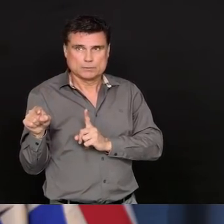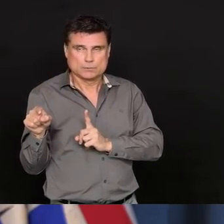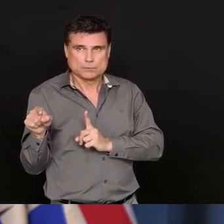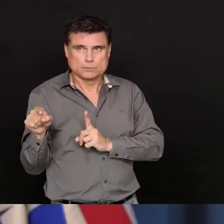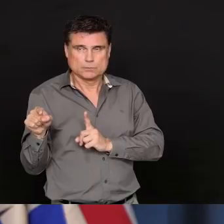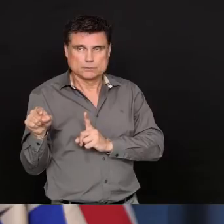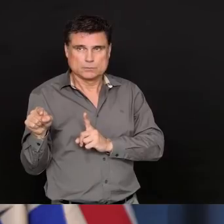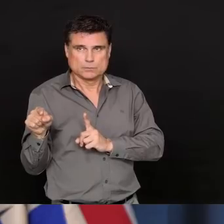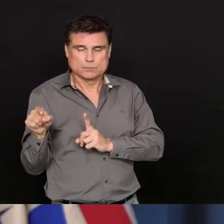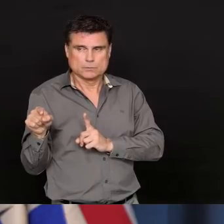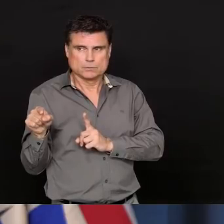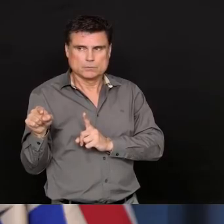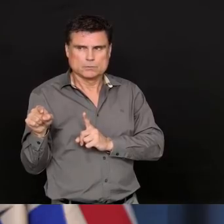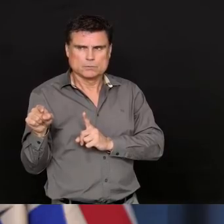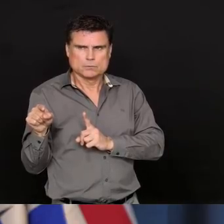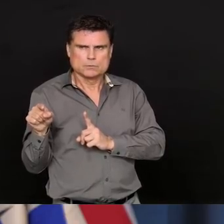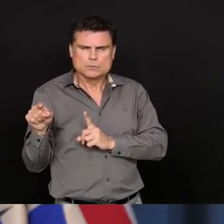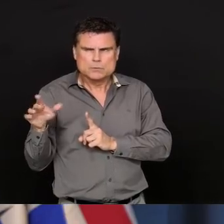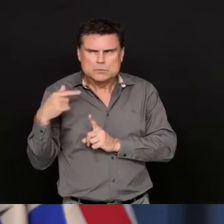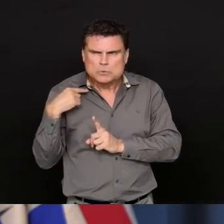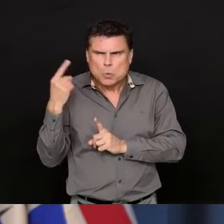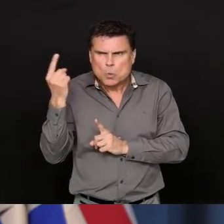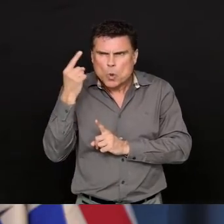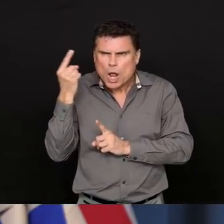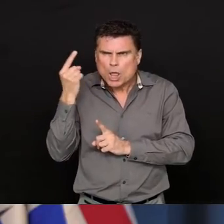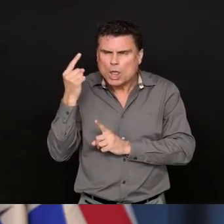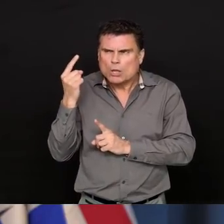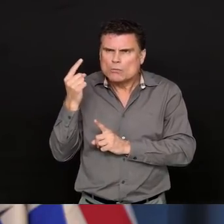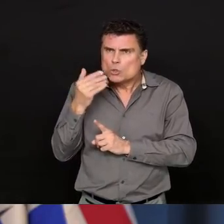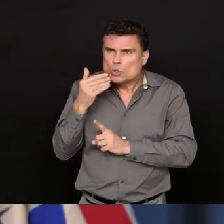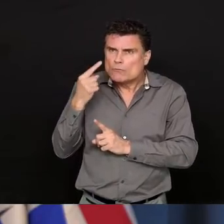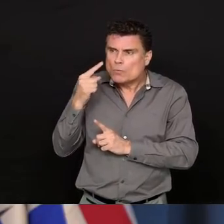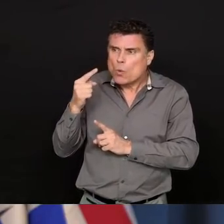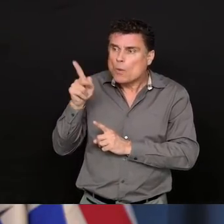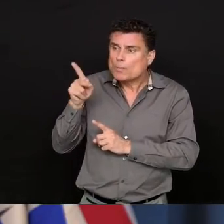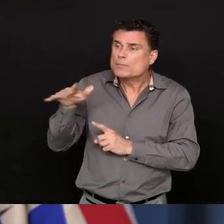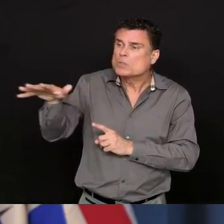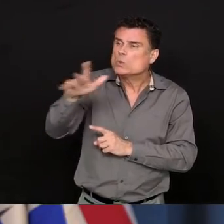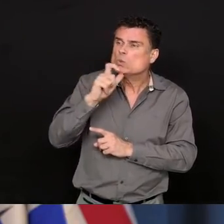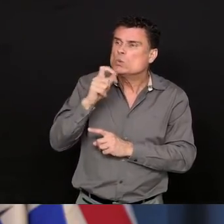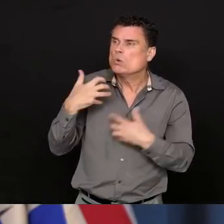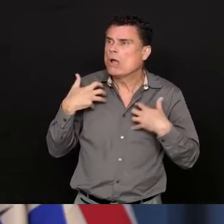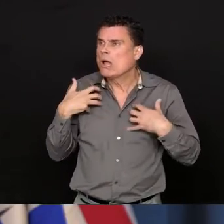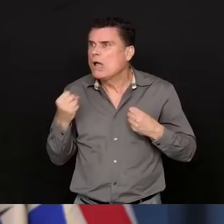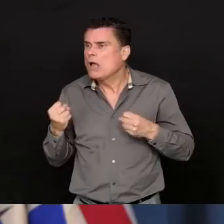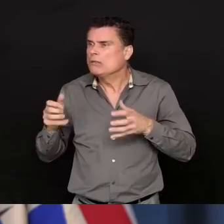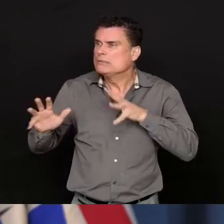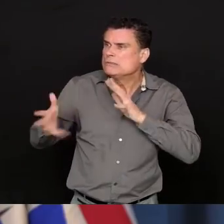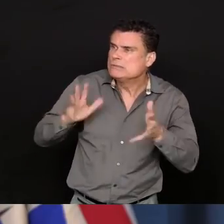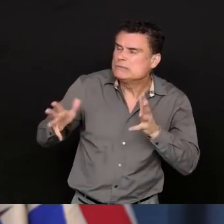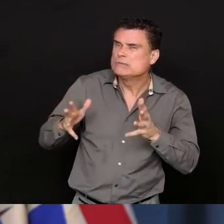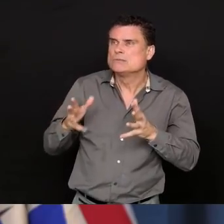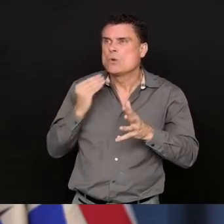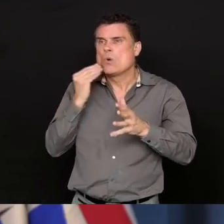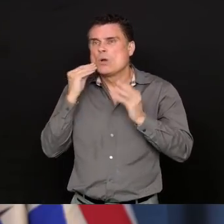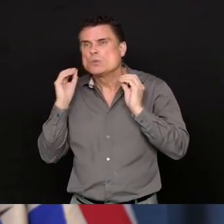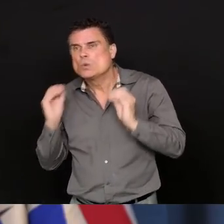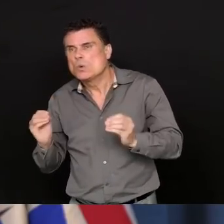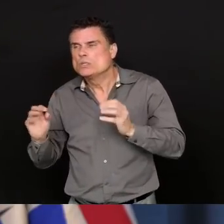that population that's already vulnerable. What do you have to say to that? Yeah, so it's not an order. It came out